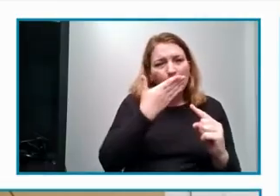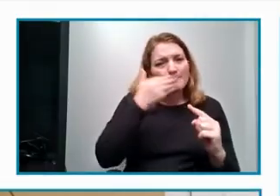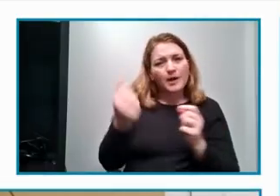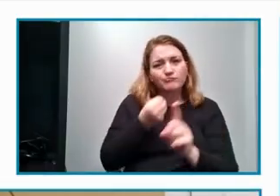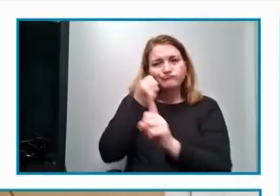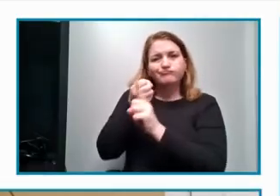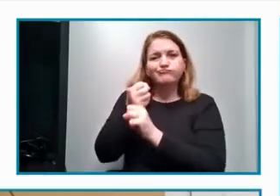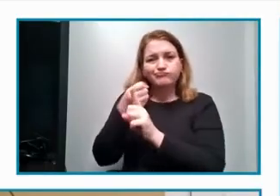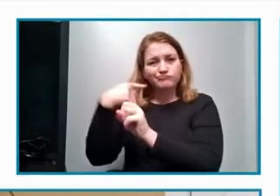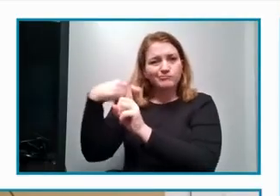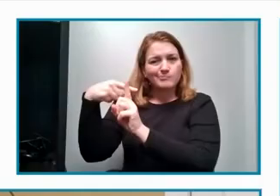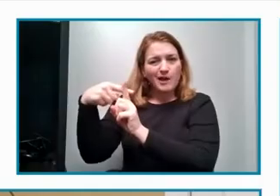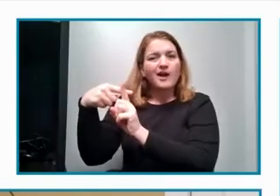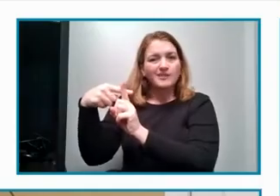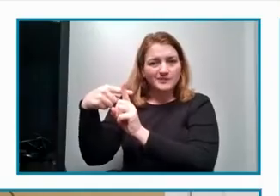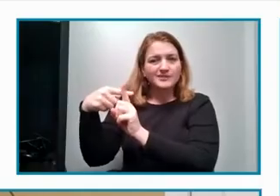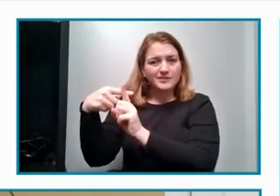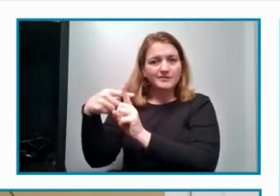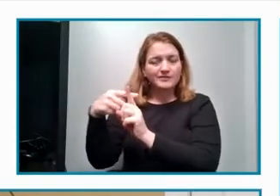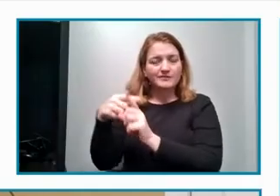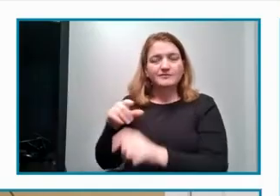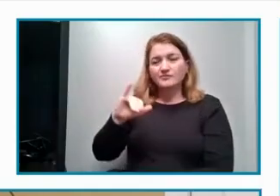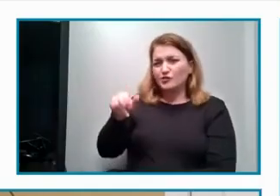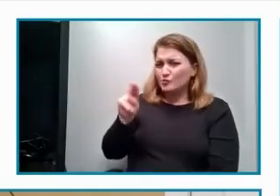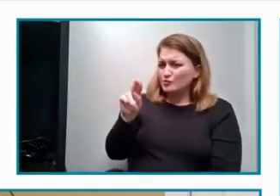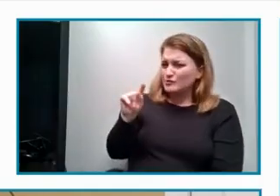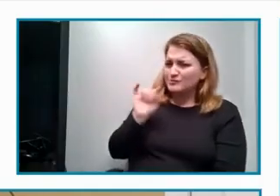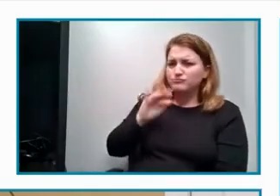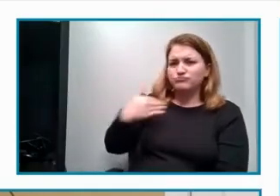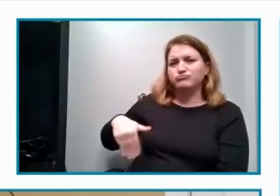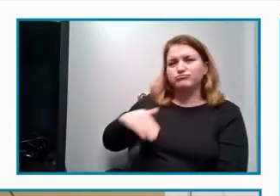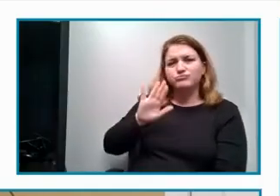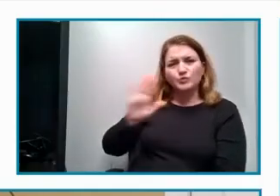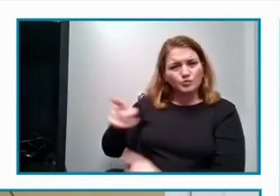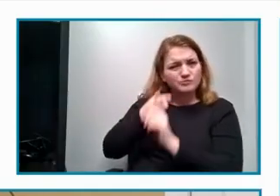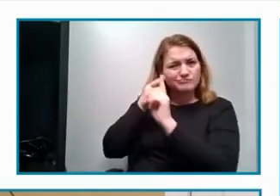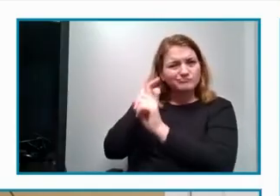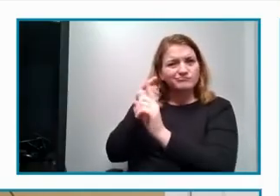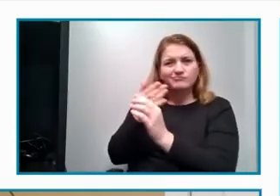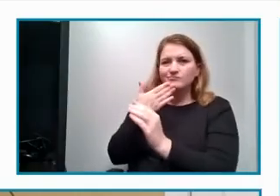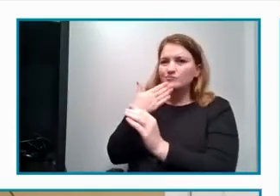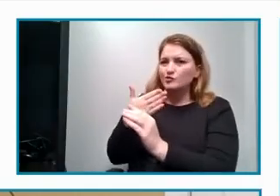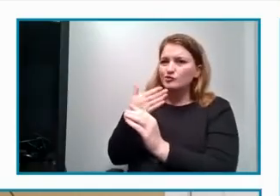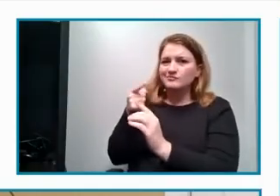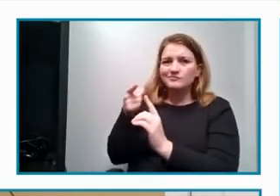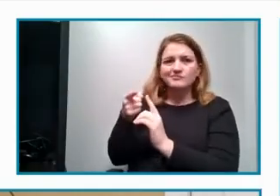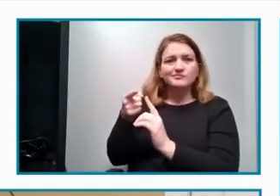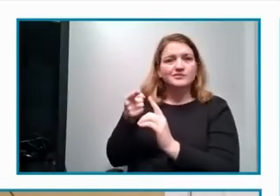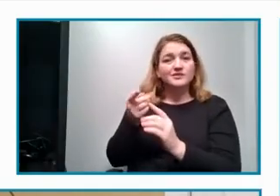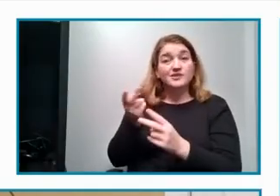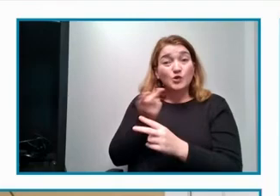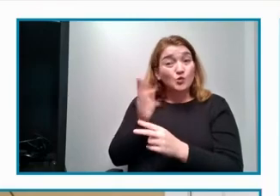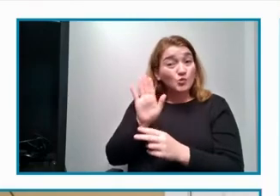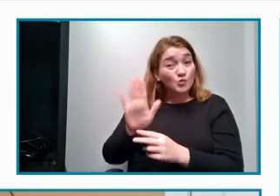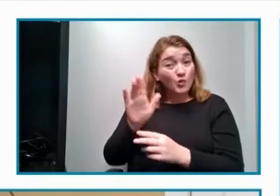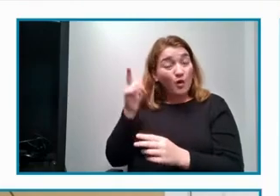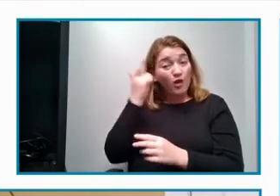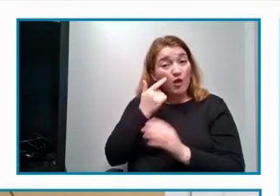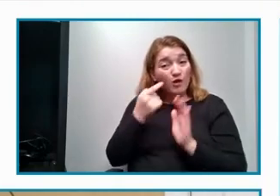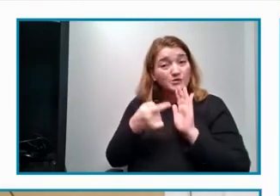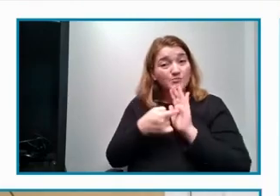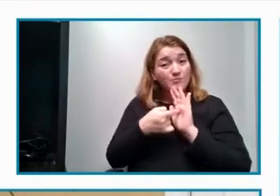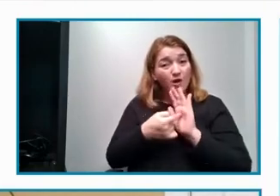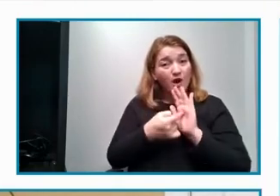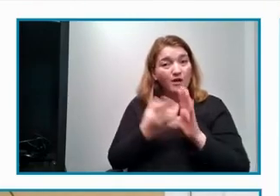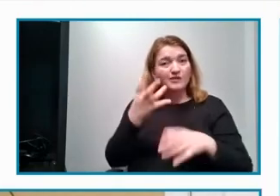And that's a great point, Justin, that both of your logic models, you and Celia's, included the outcomes for